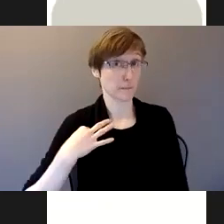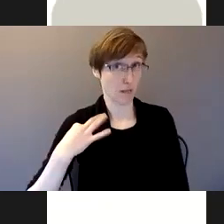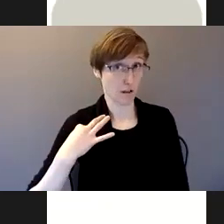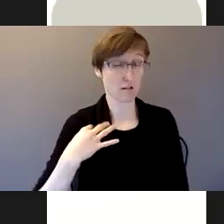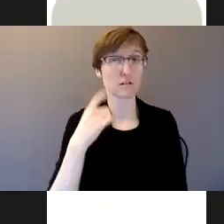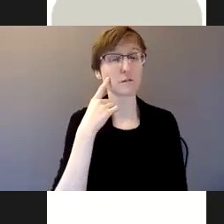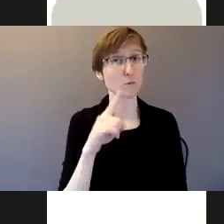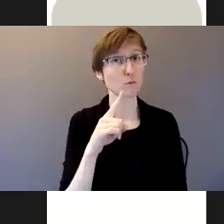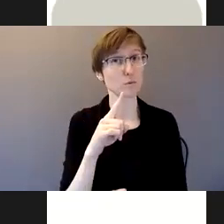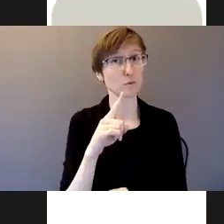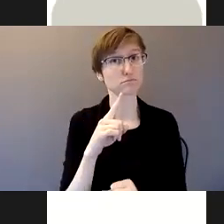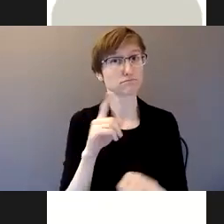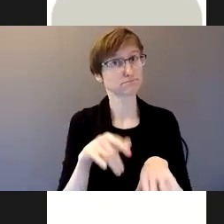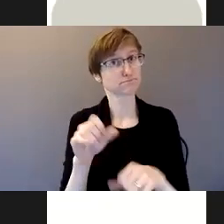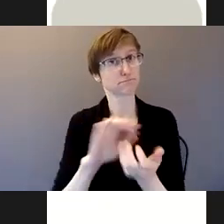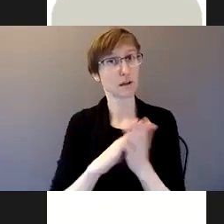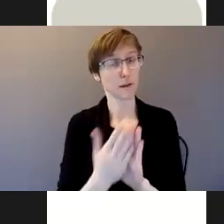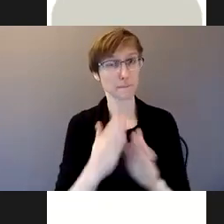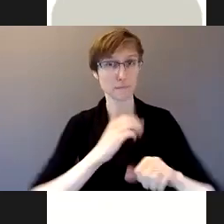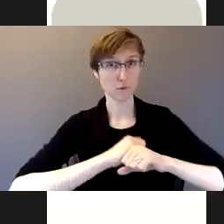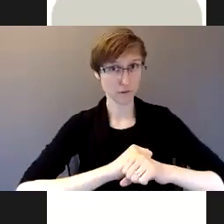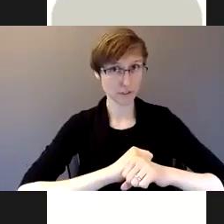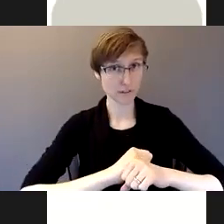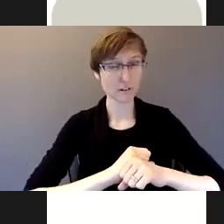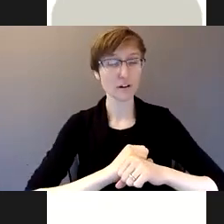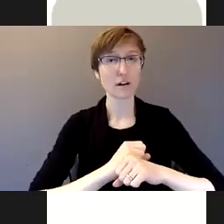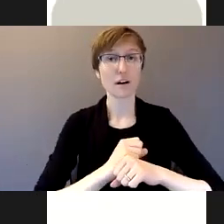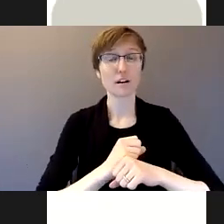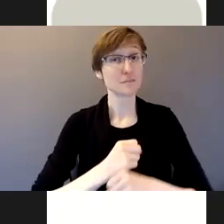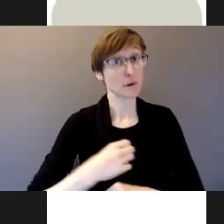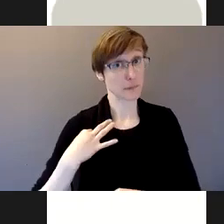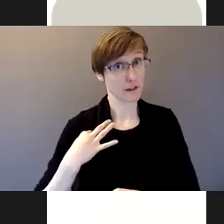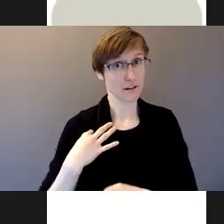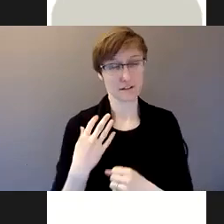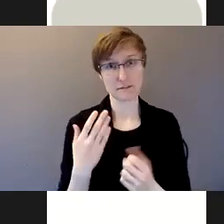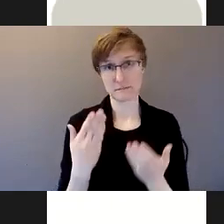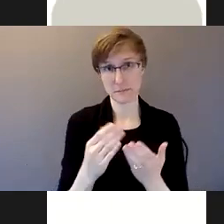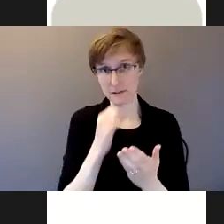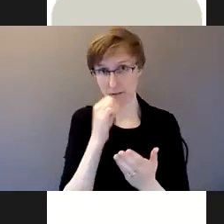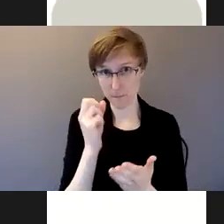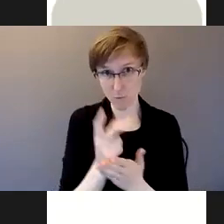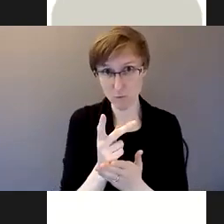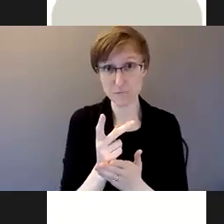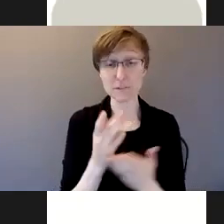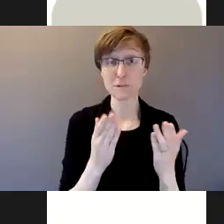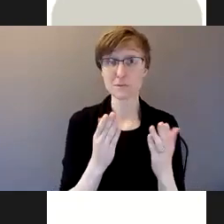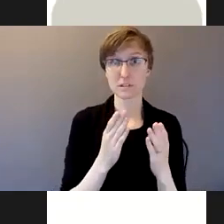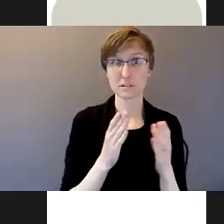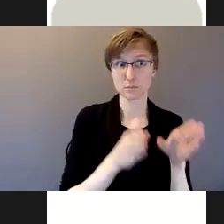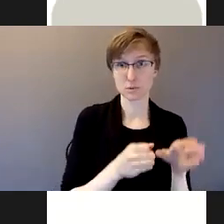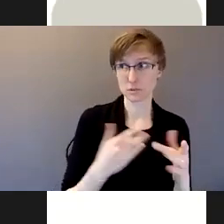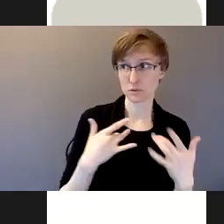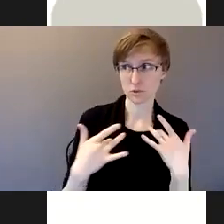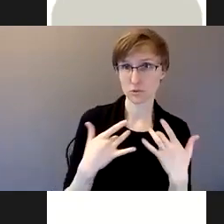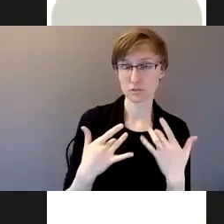fees involved with that, and there are requirements. So if someone is concerned about a family member applying to replace us as guardian,